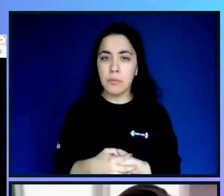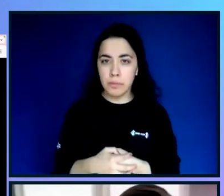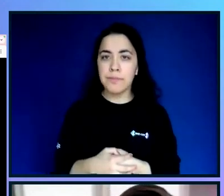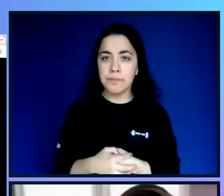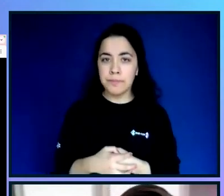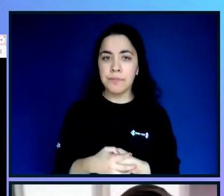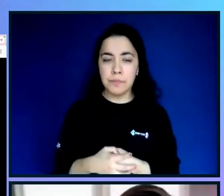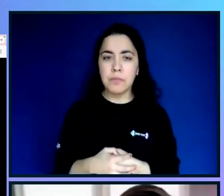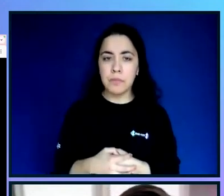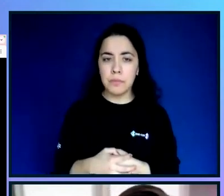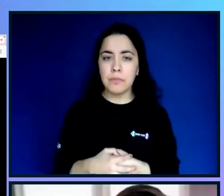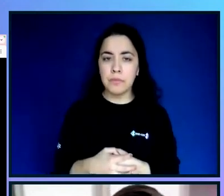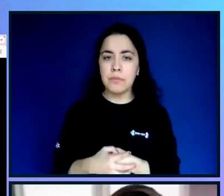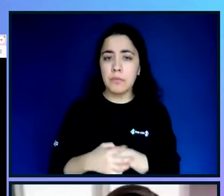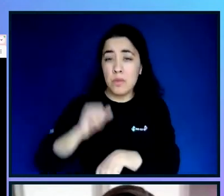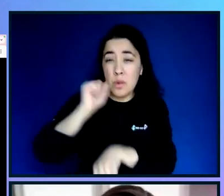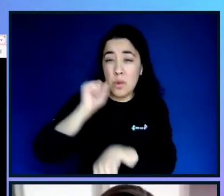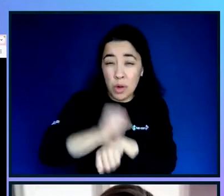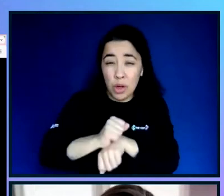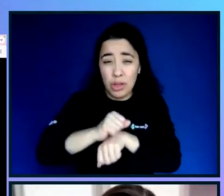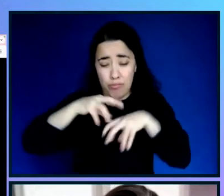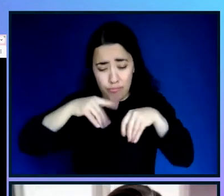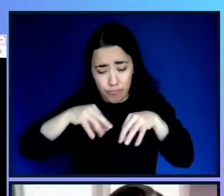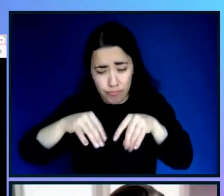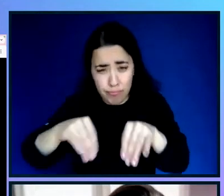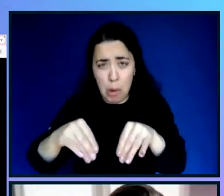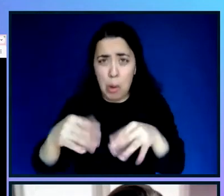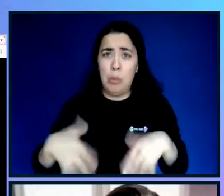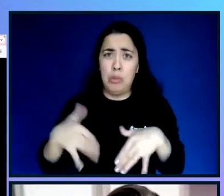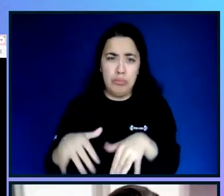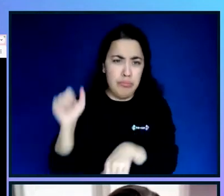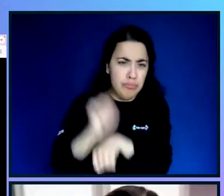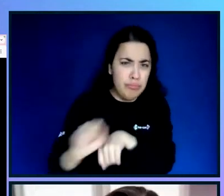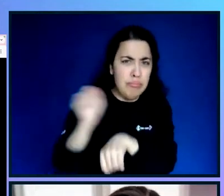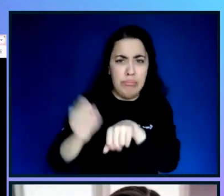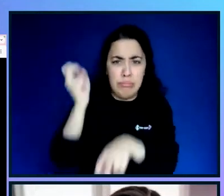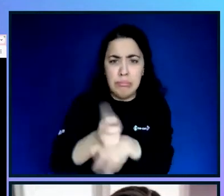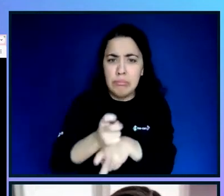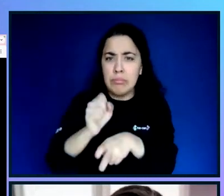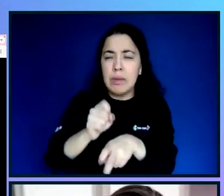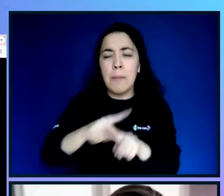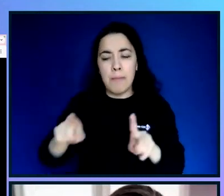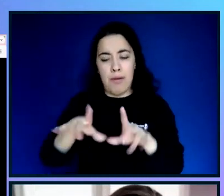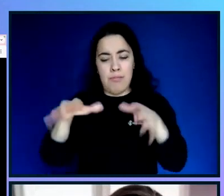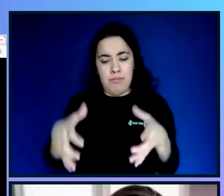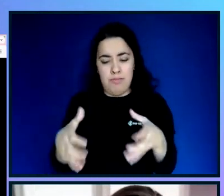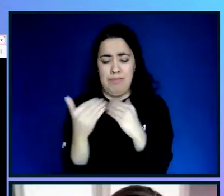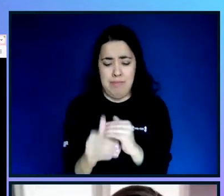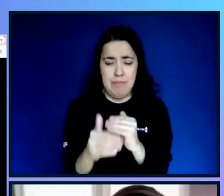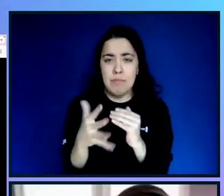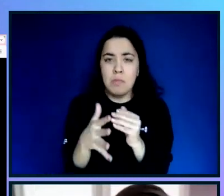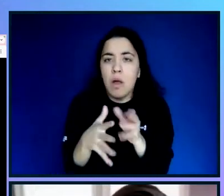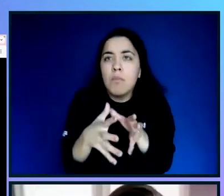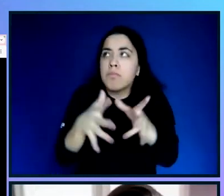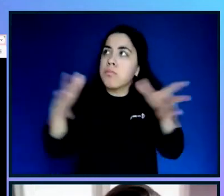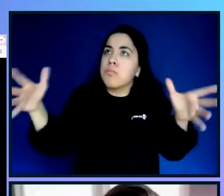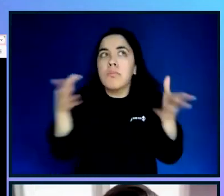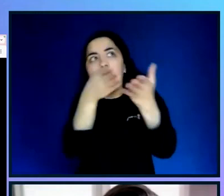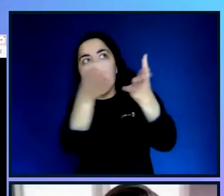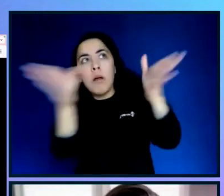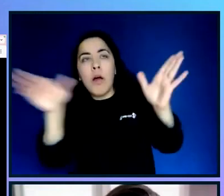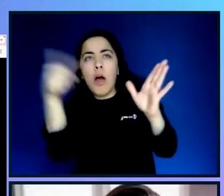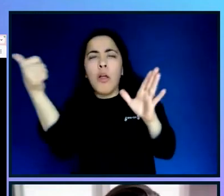it tries hard for you to be able to see beyond the garden to the opportunities that exist on the